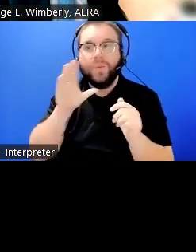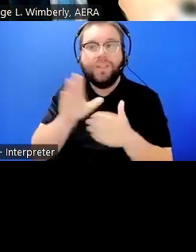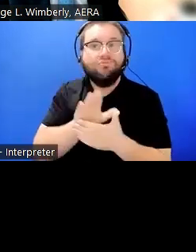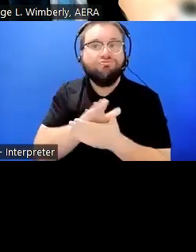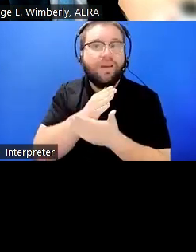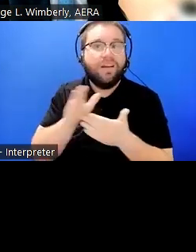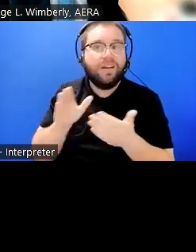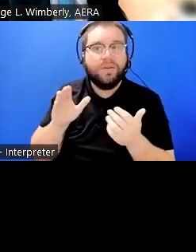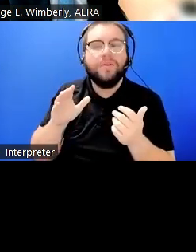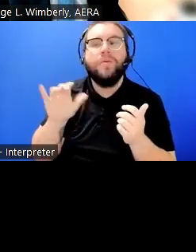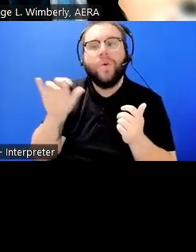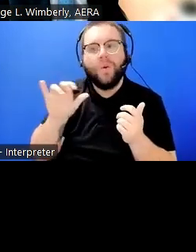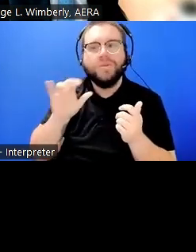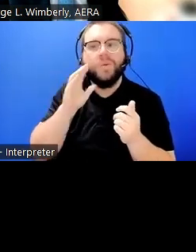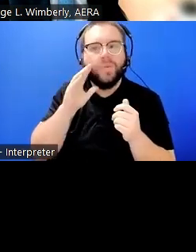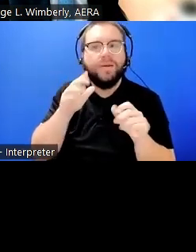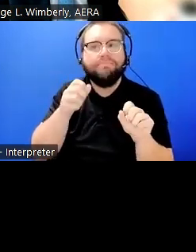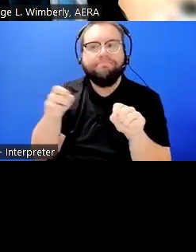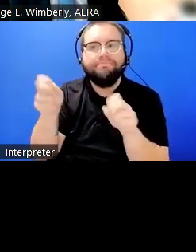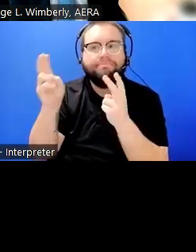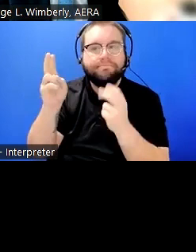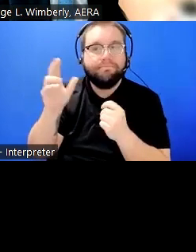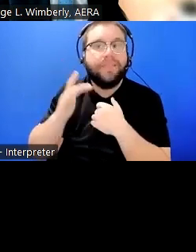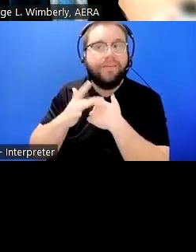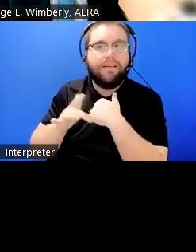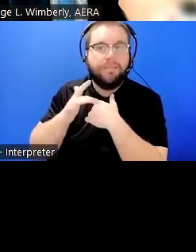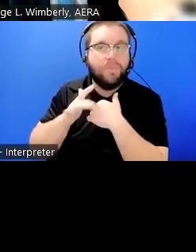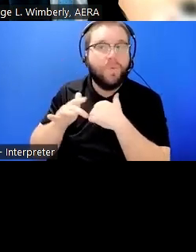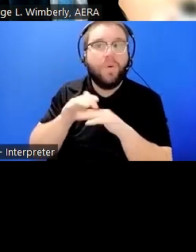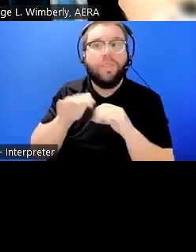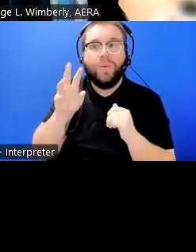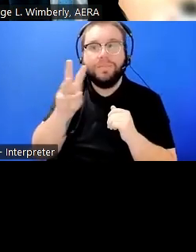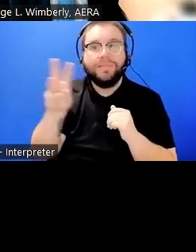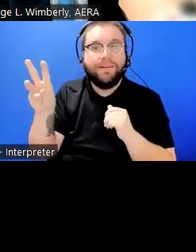on the site too that we'll be able to share with you along with the call.